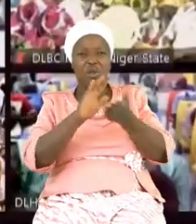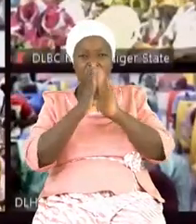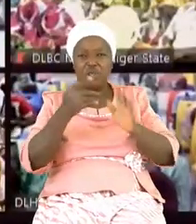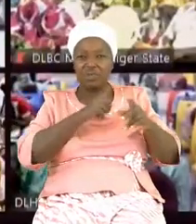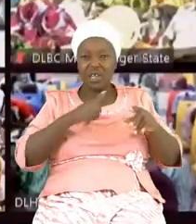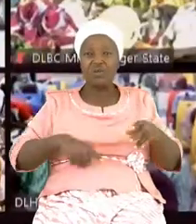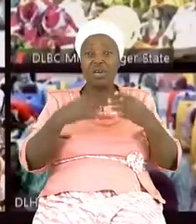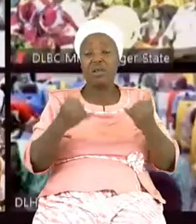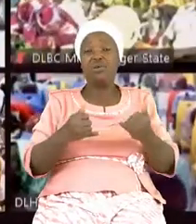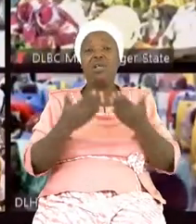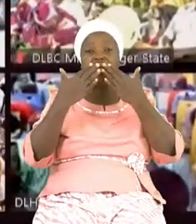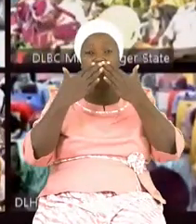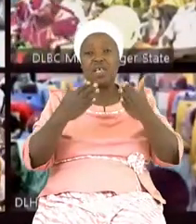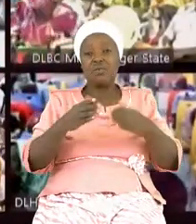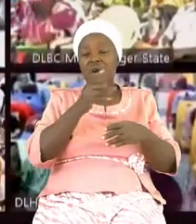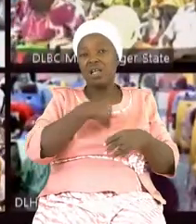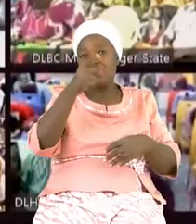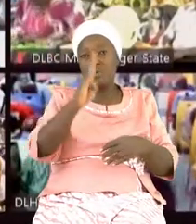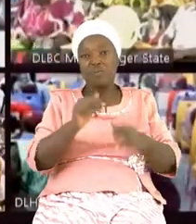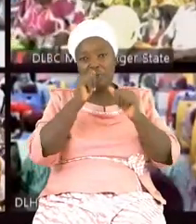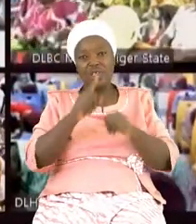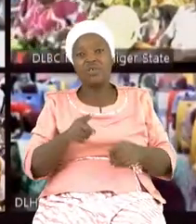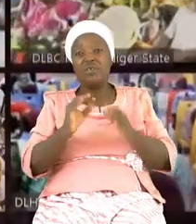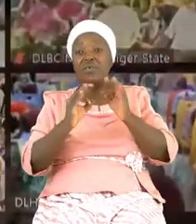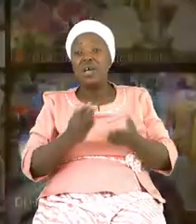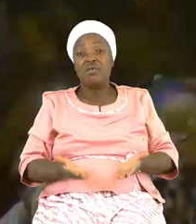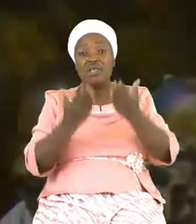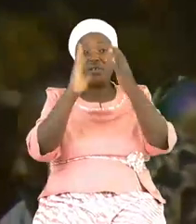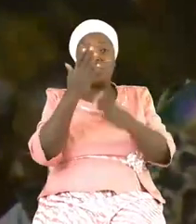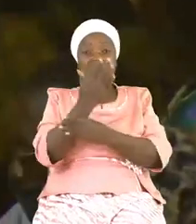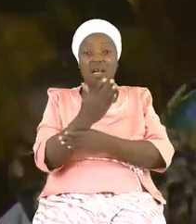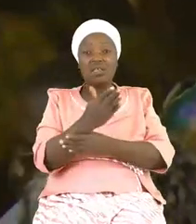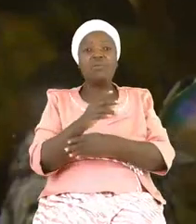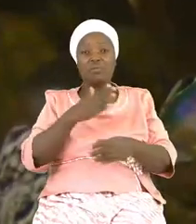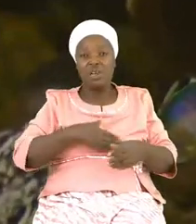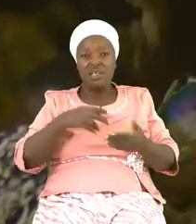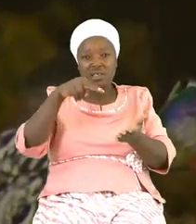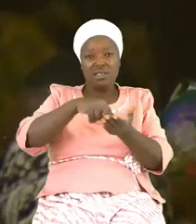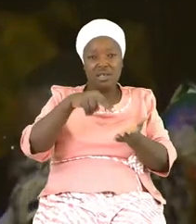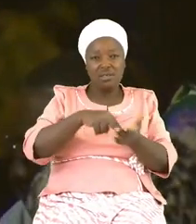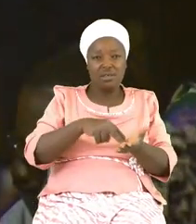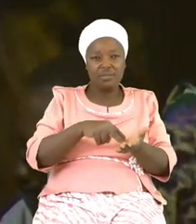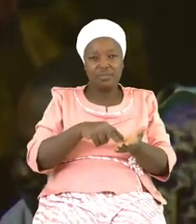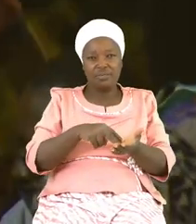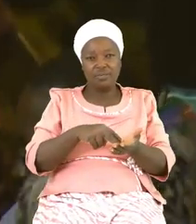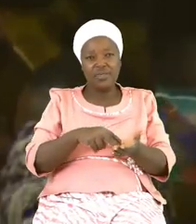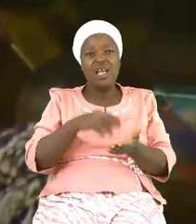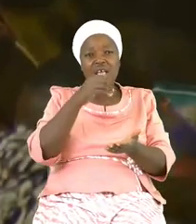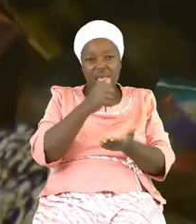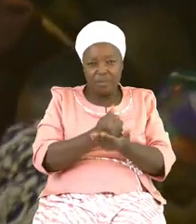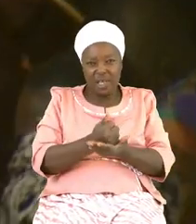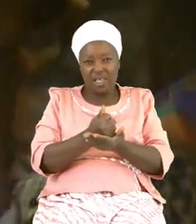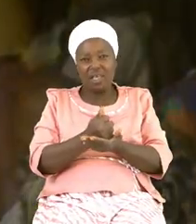you. If you're raising up your hand, you please stand up. You're raising up your hand, please stand up. Amen. Amen.